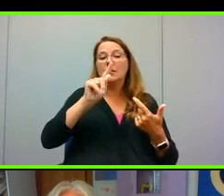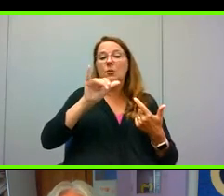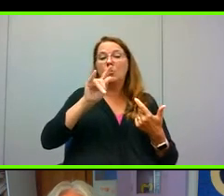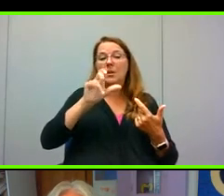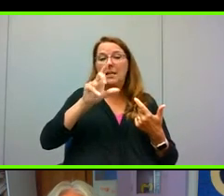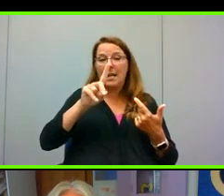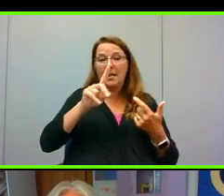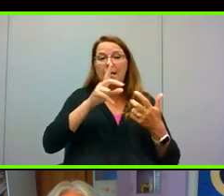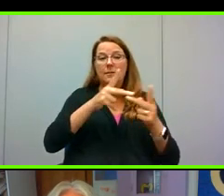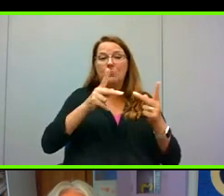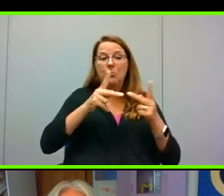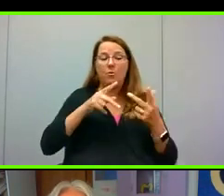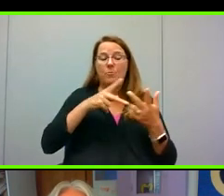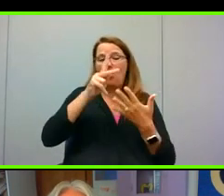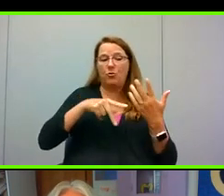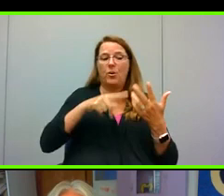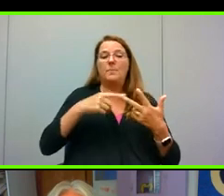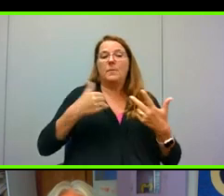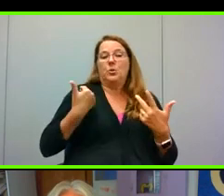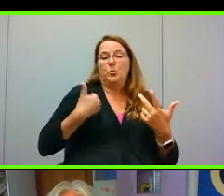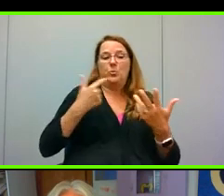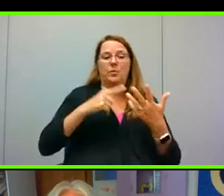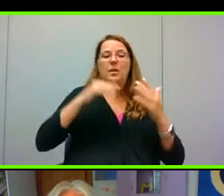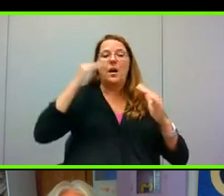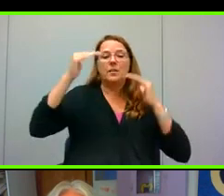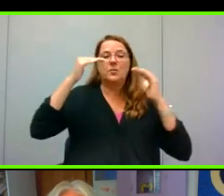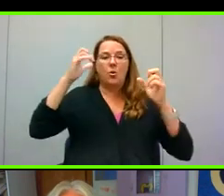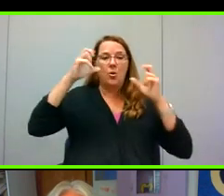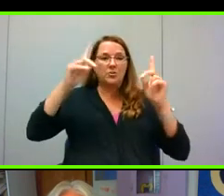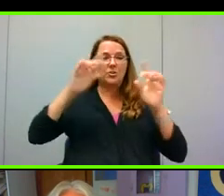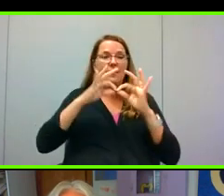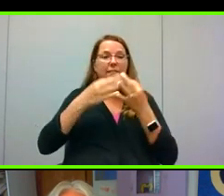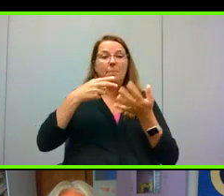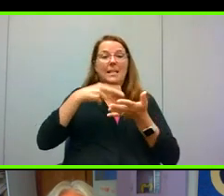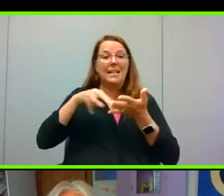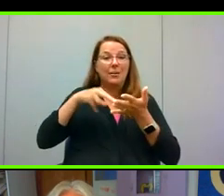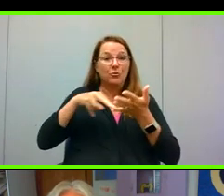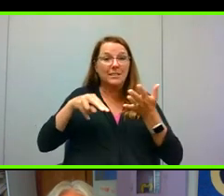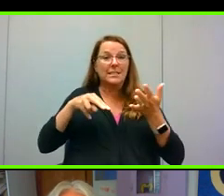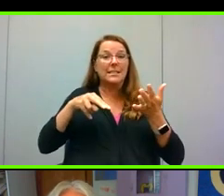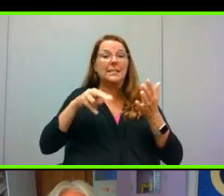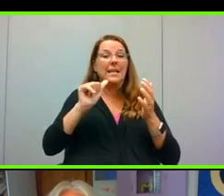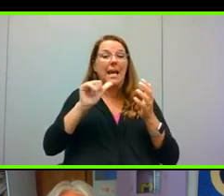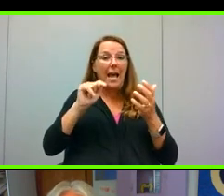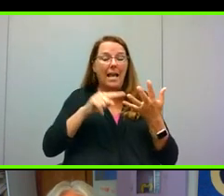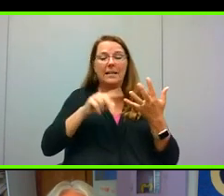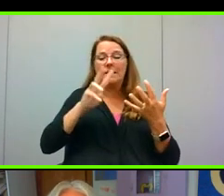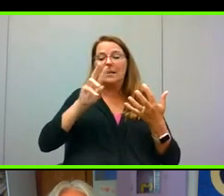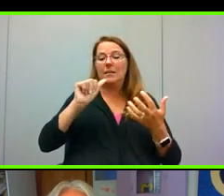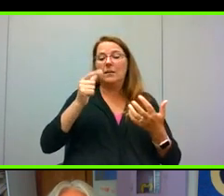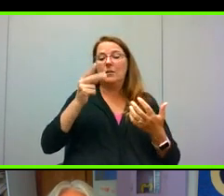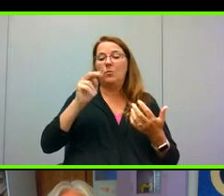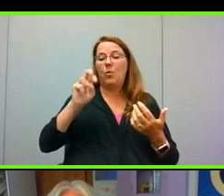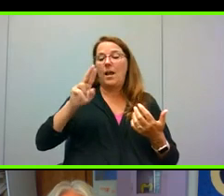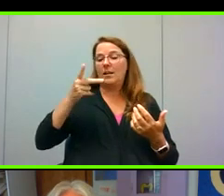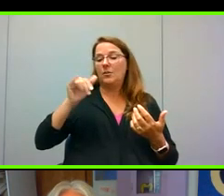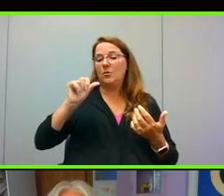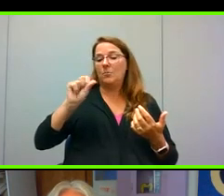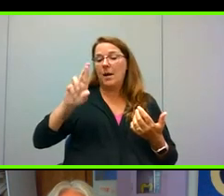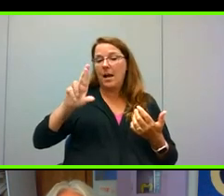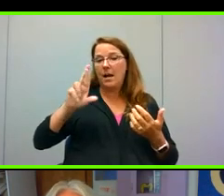youth program, the Adult Education and Family Literacy Act program, the Wagner-Pizer program, which is